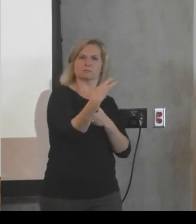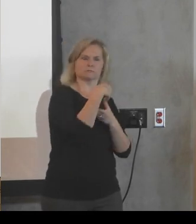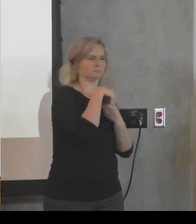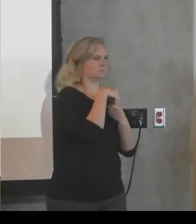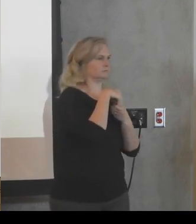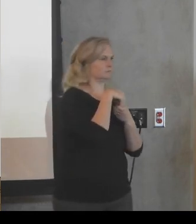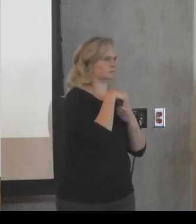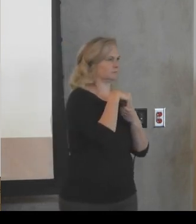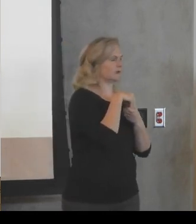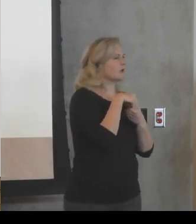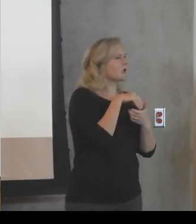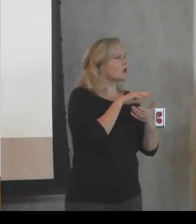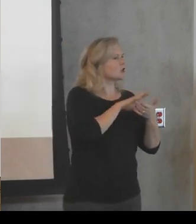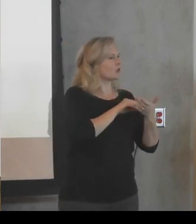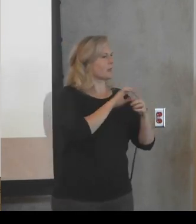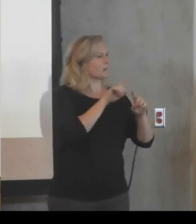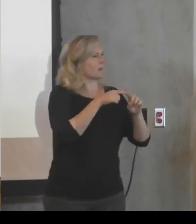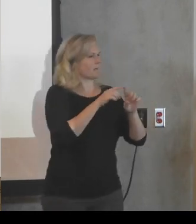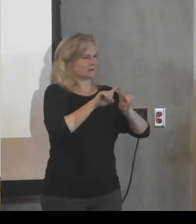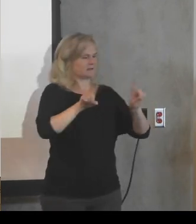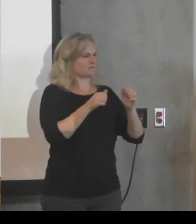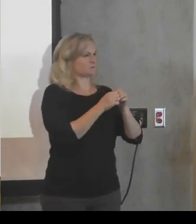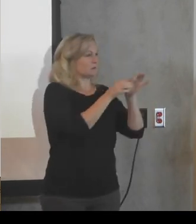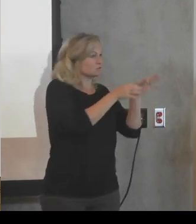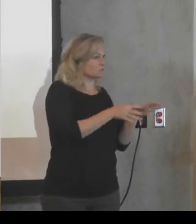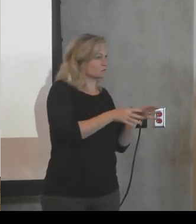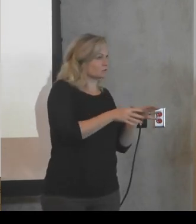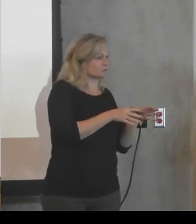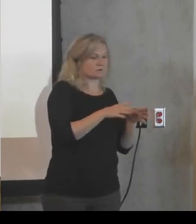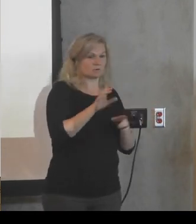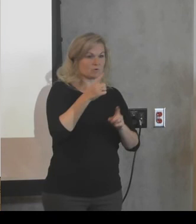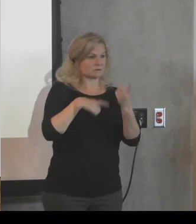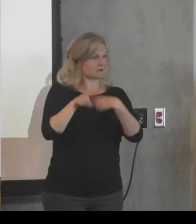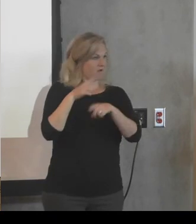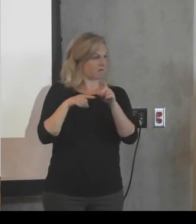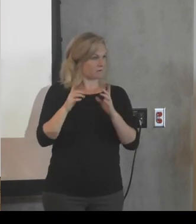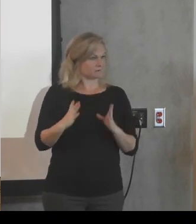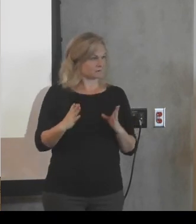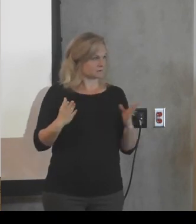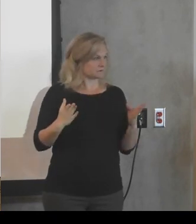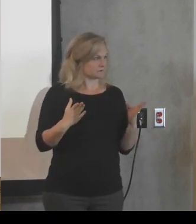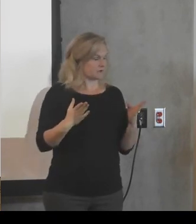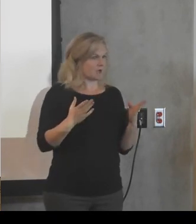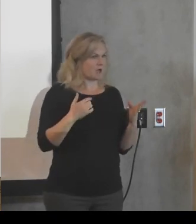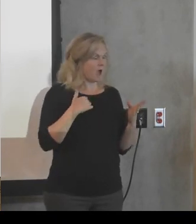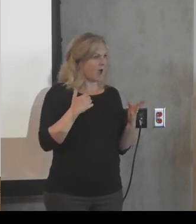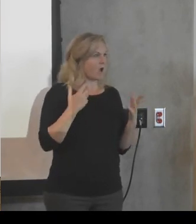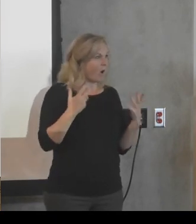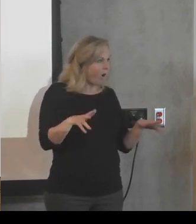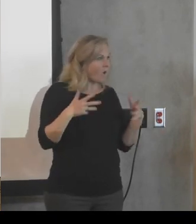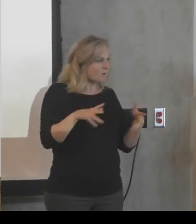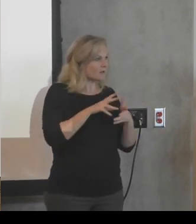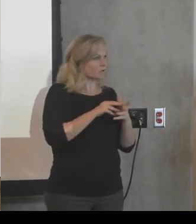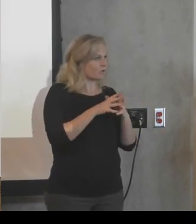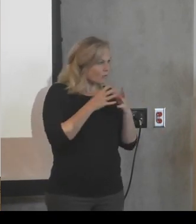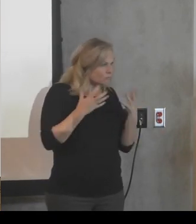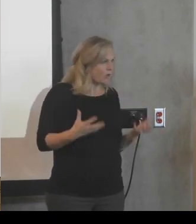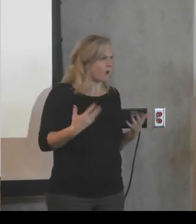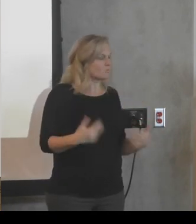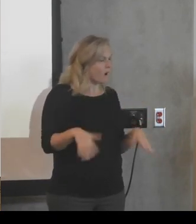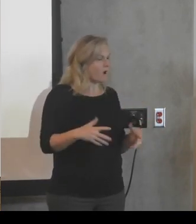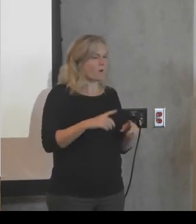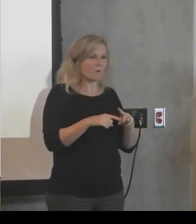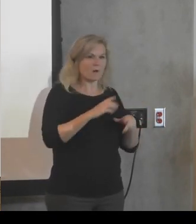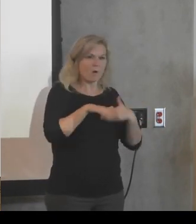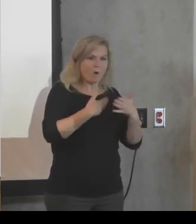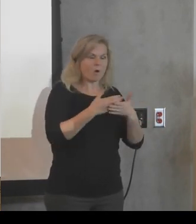learning about the difference between interpreters and your signers. I've already learned so much. And it's like when we're all